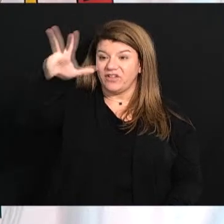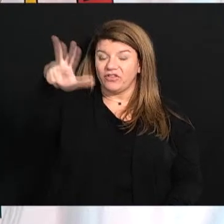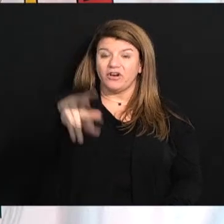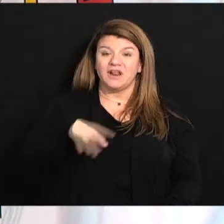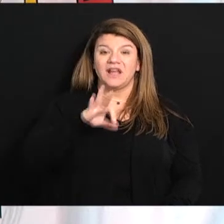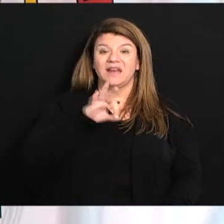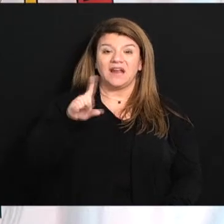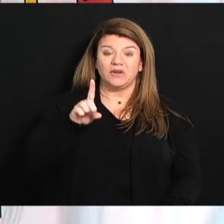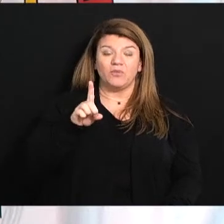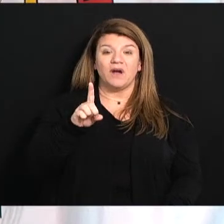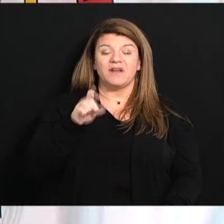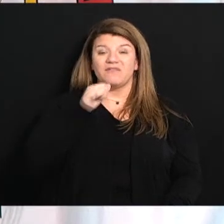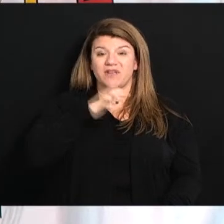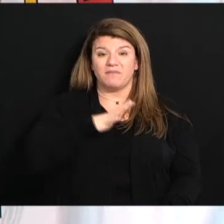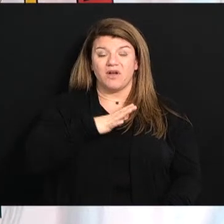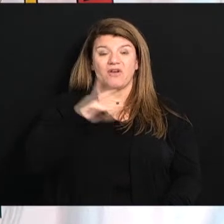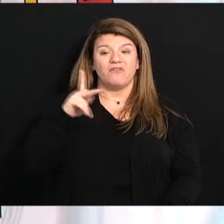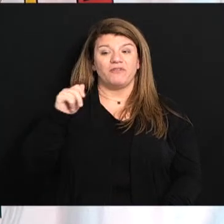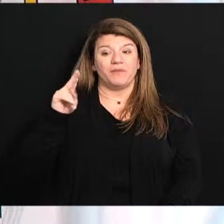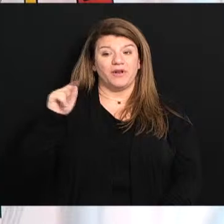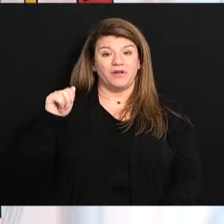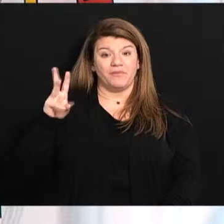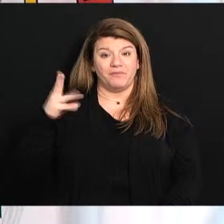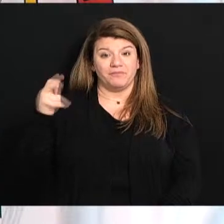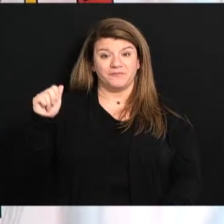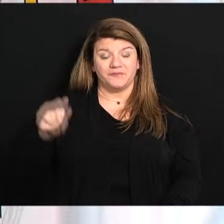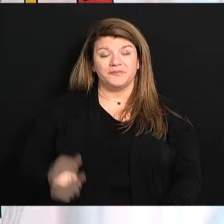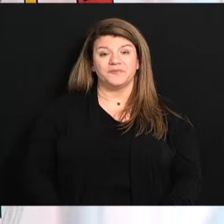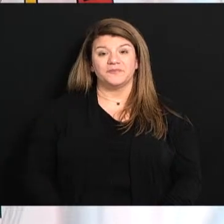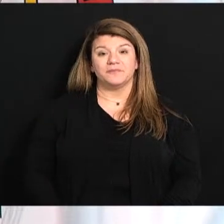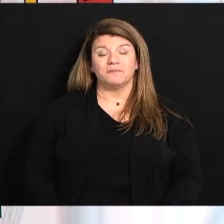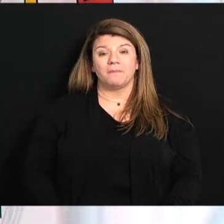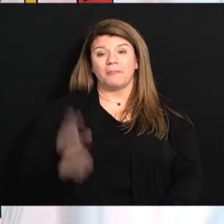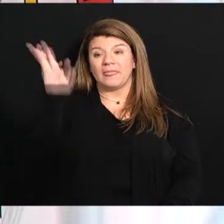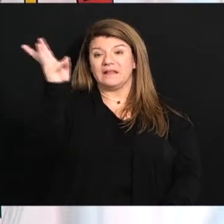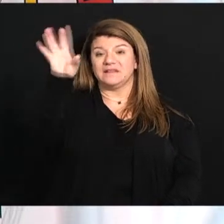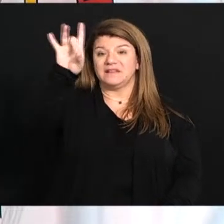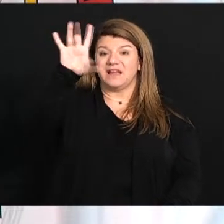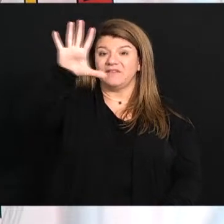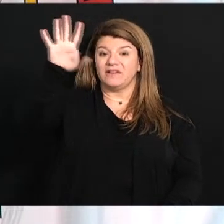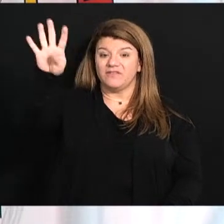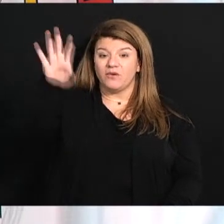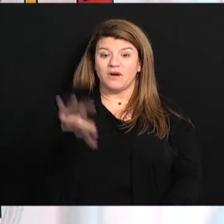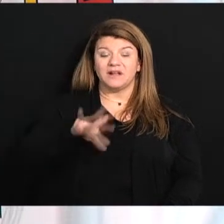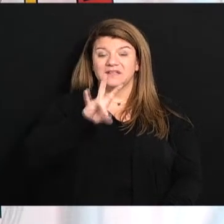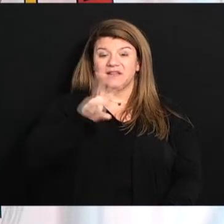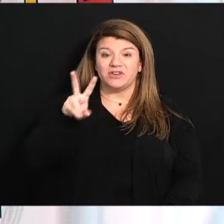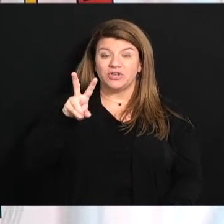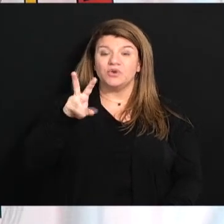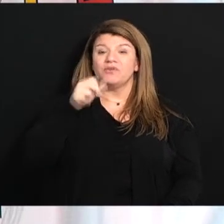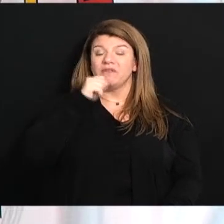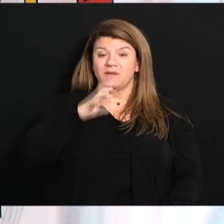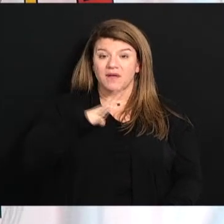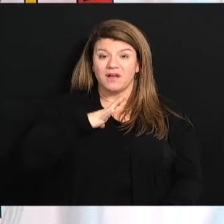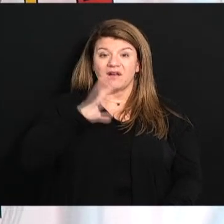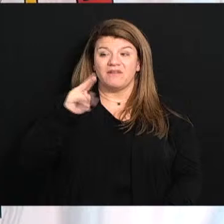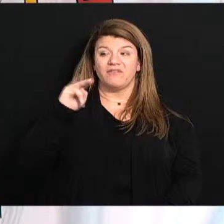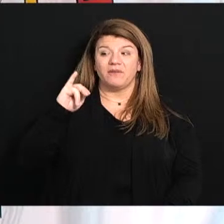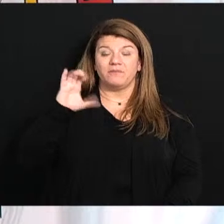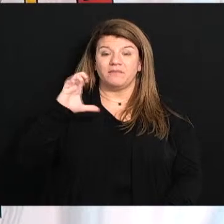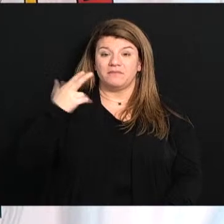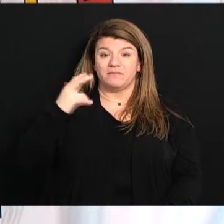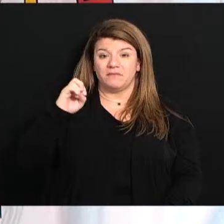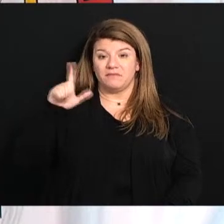is a 91-year-old female from Kanawha County. The 6,854th death is a 72-year-old female from Nicholas